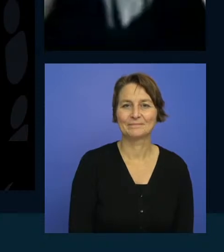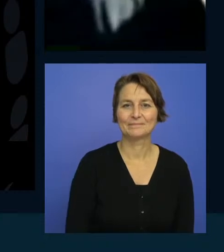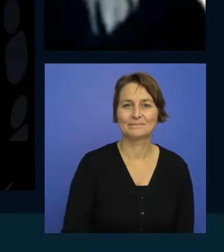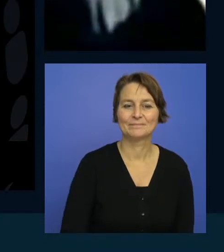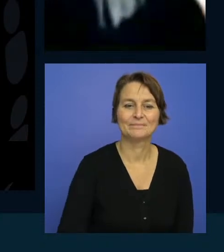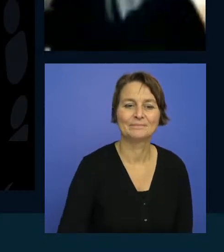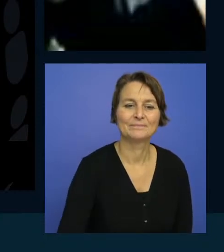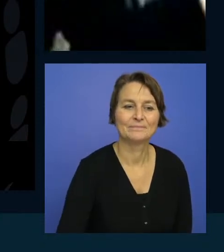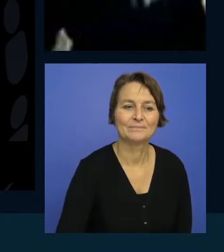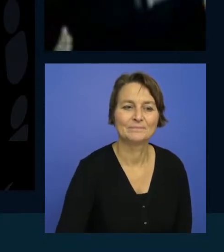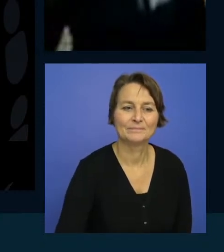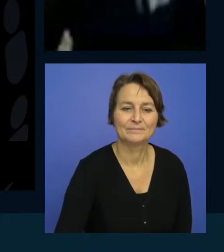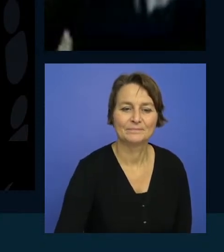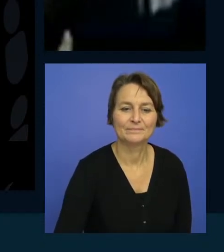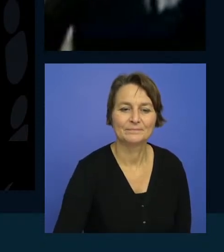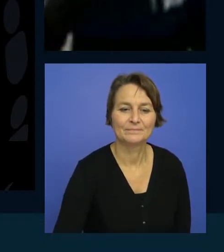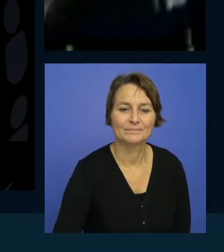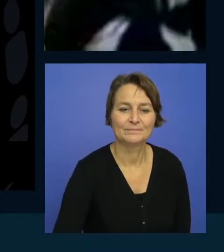okay. Yeah. So,